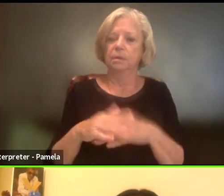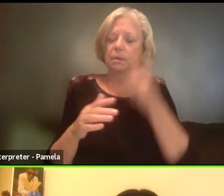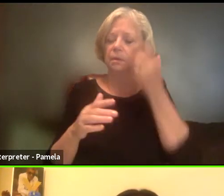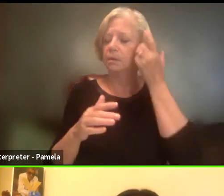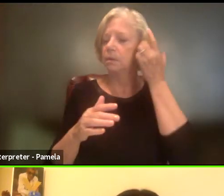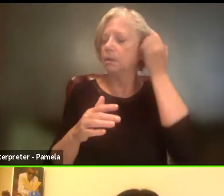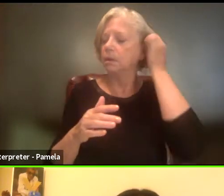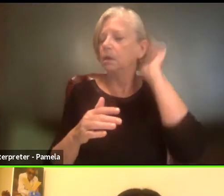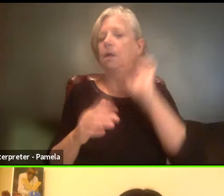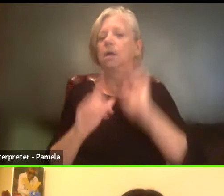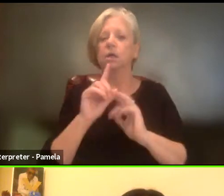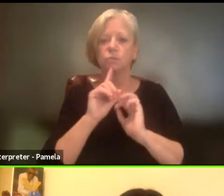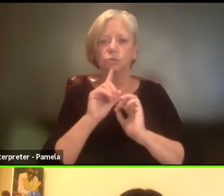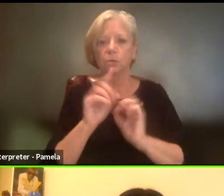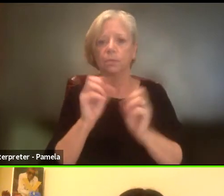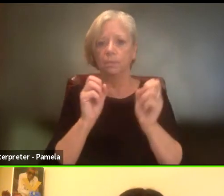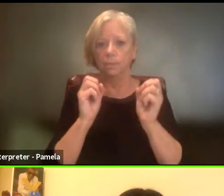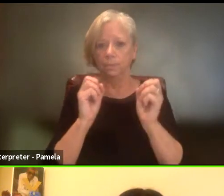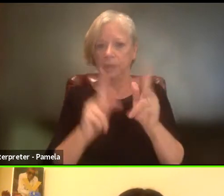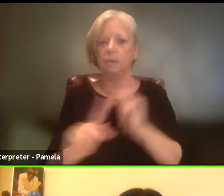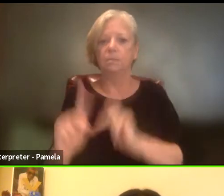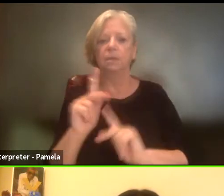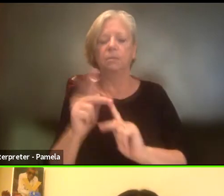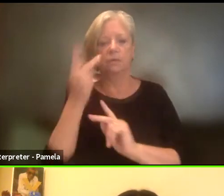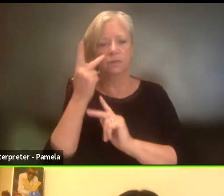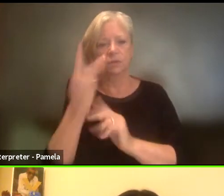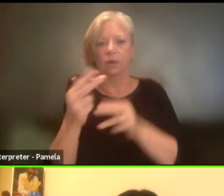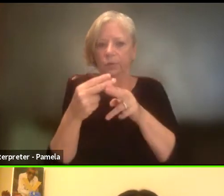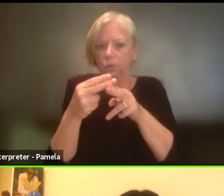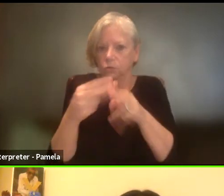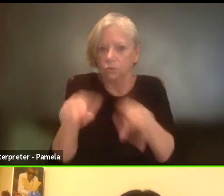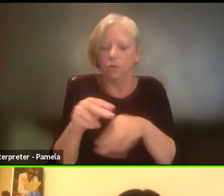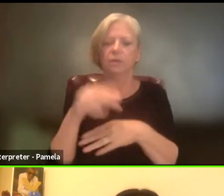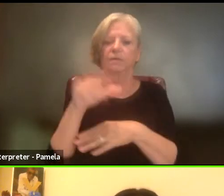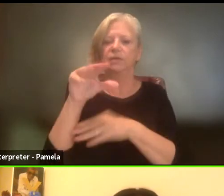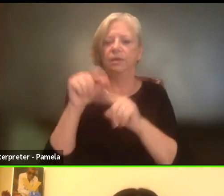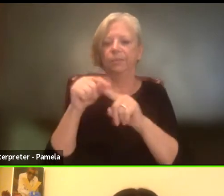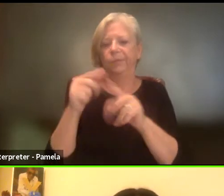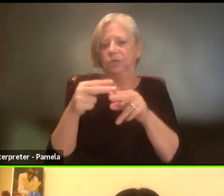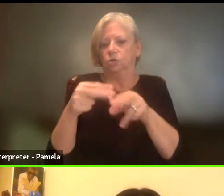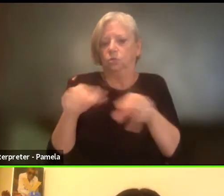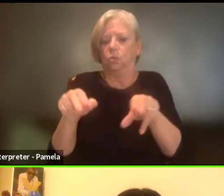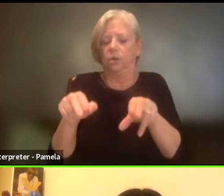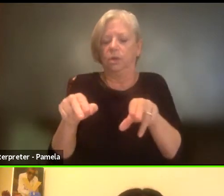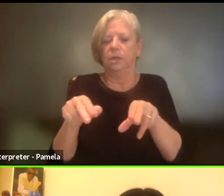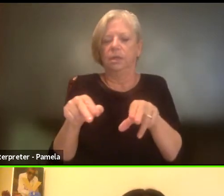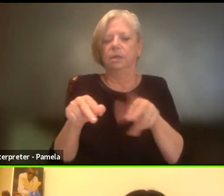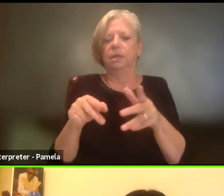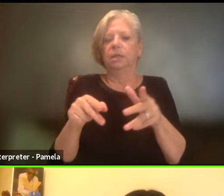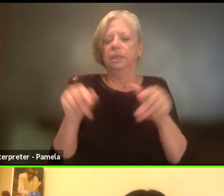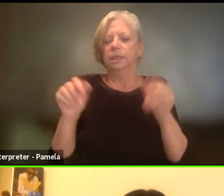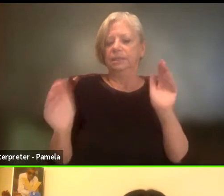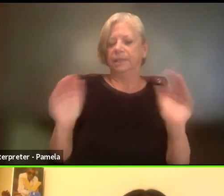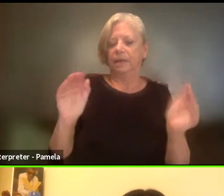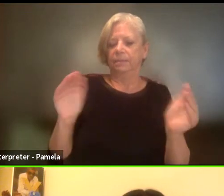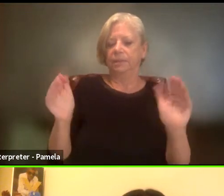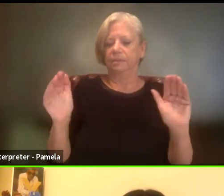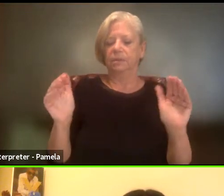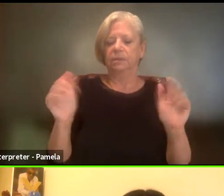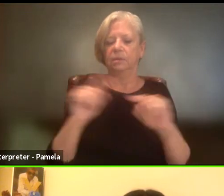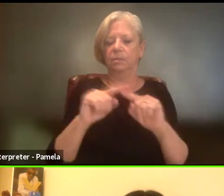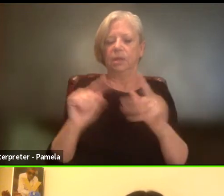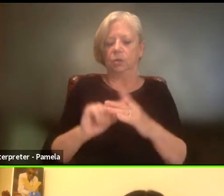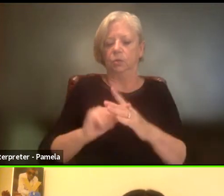I'm sure many of you guys have seen one part of the video. It's a short clip from a side-by-side debunking. The original